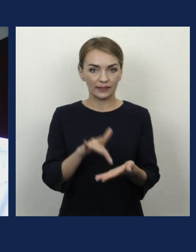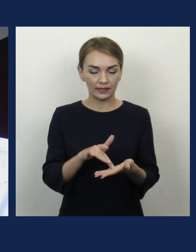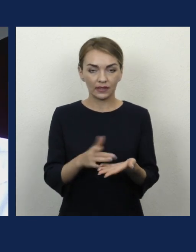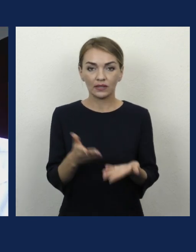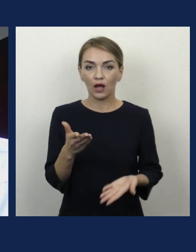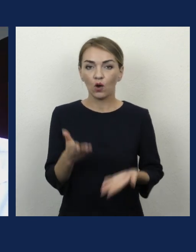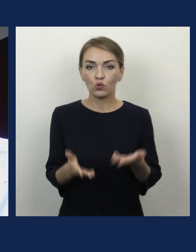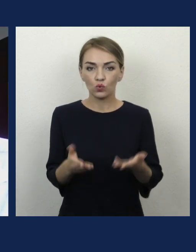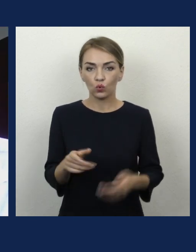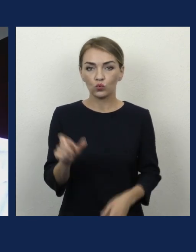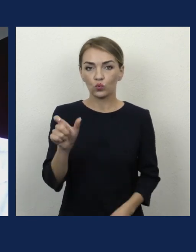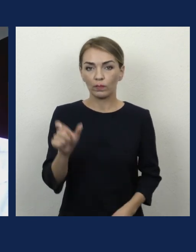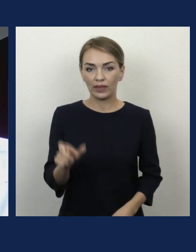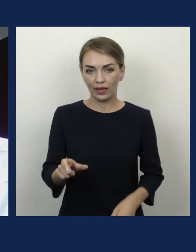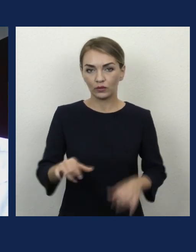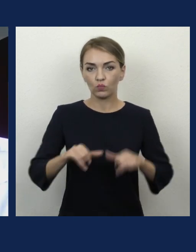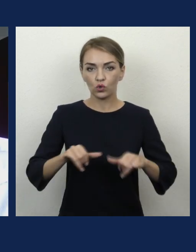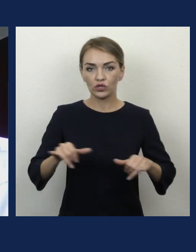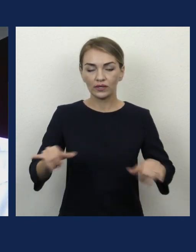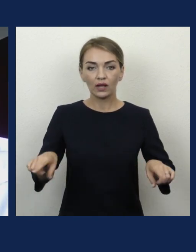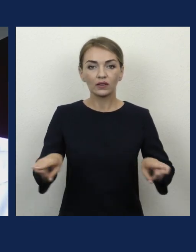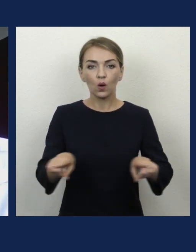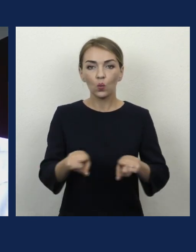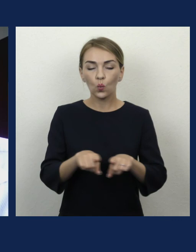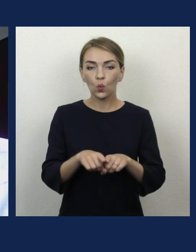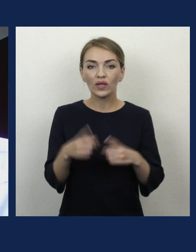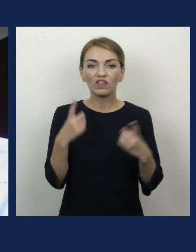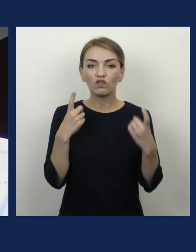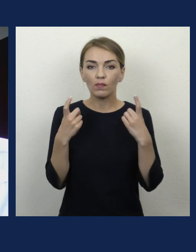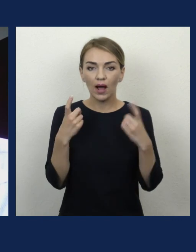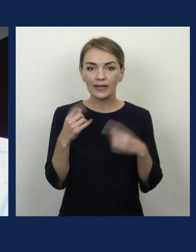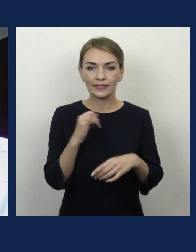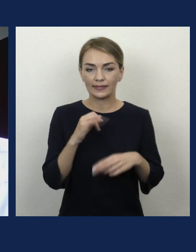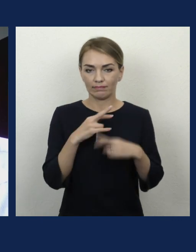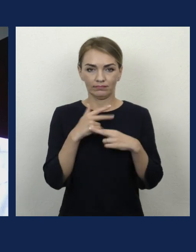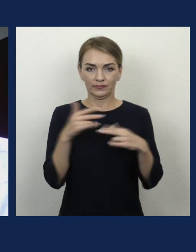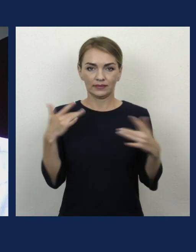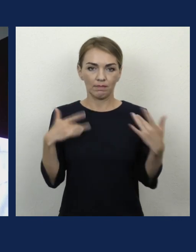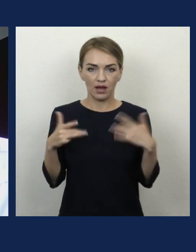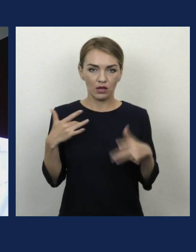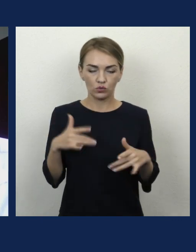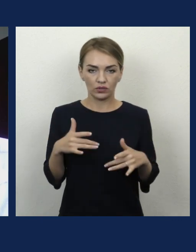this purpose if the subject that is disseminating this information